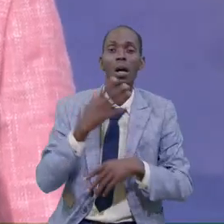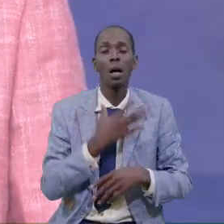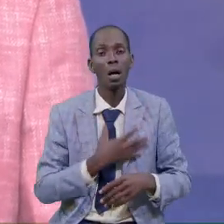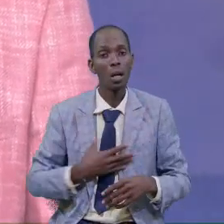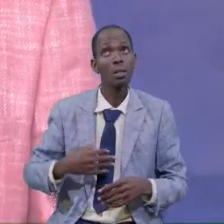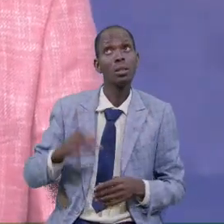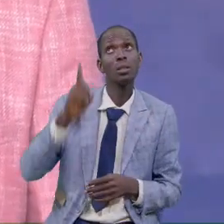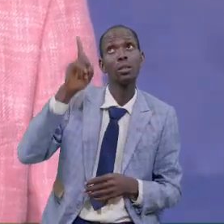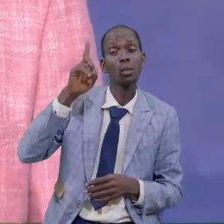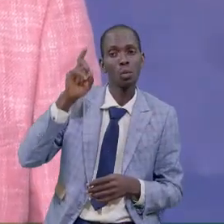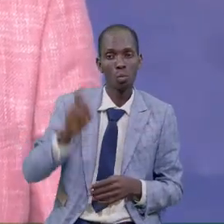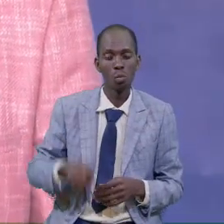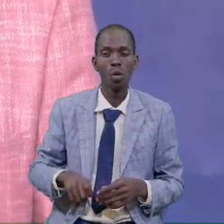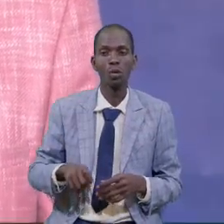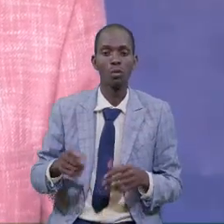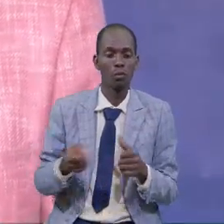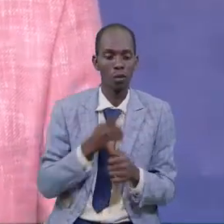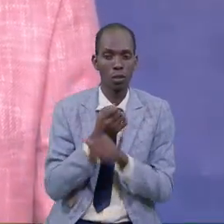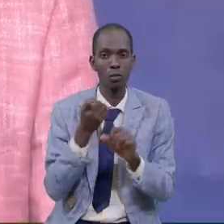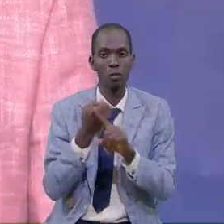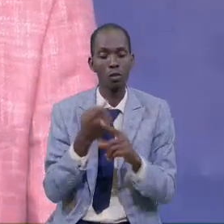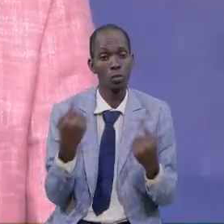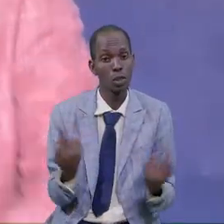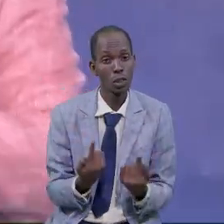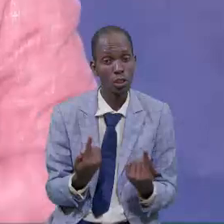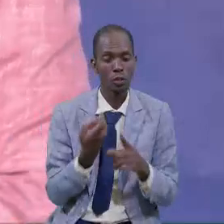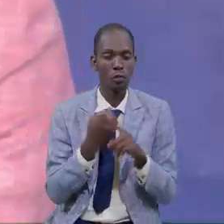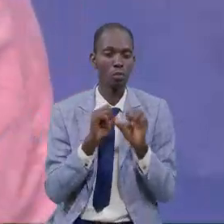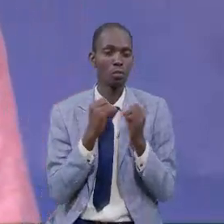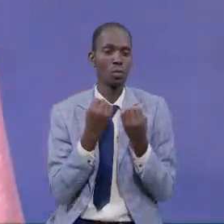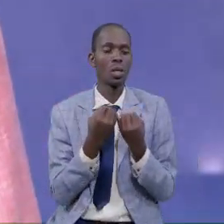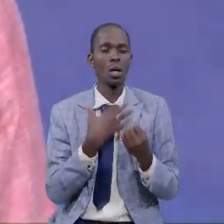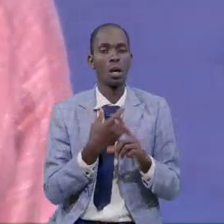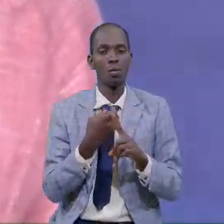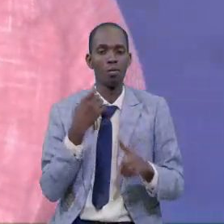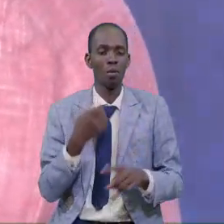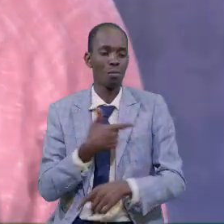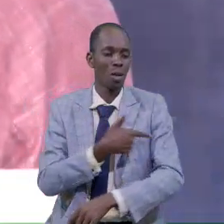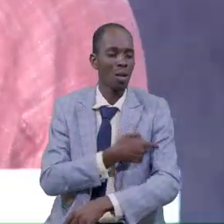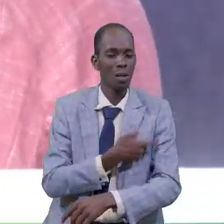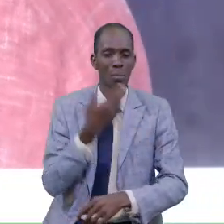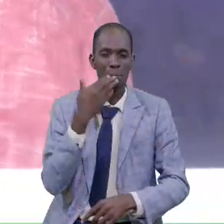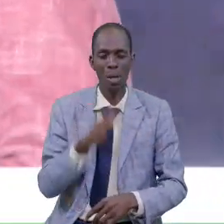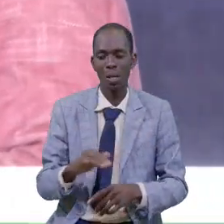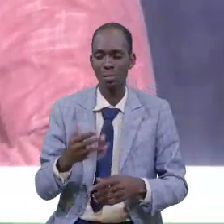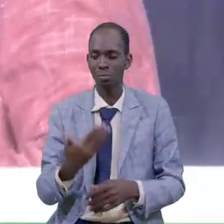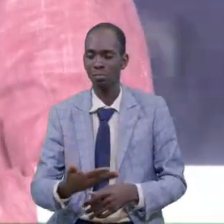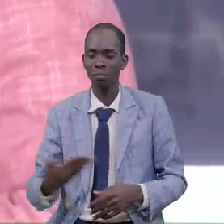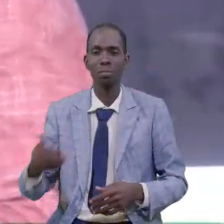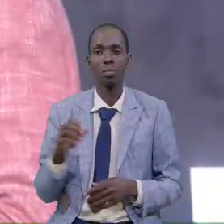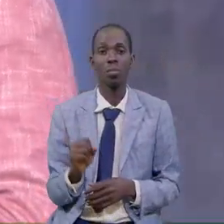from society, from substance. There are people that the spirits